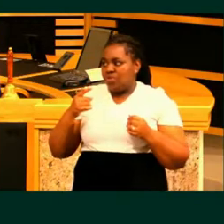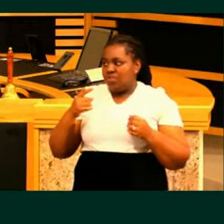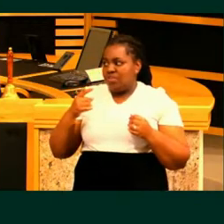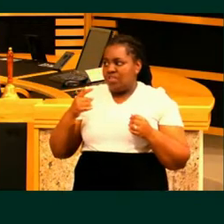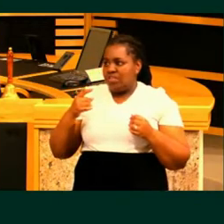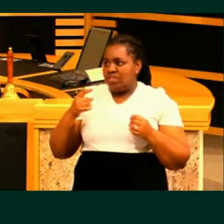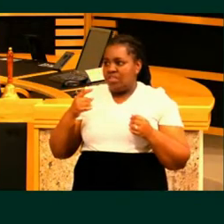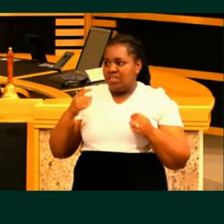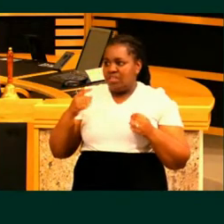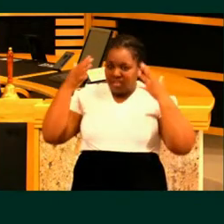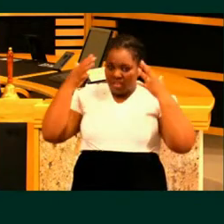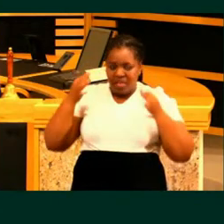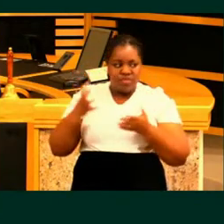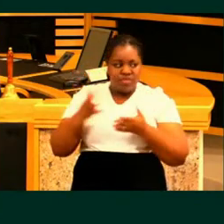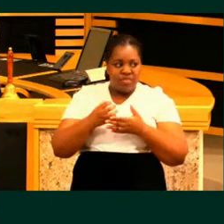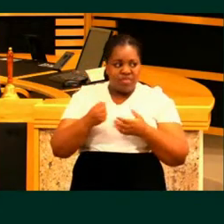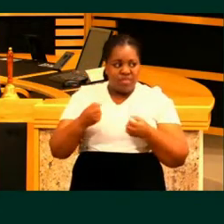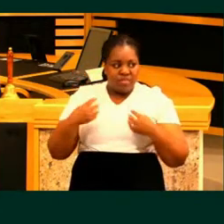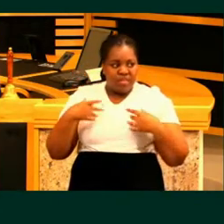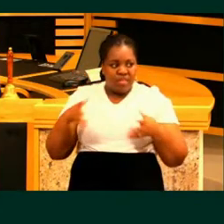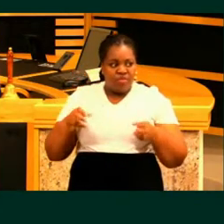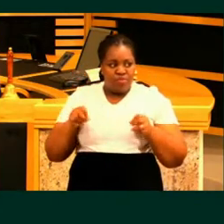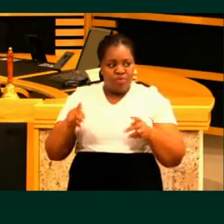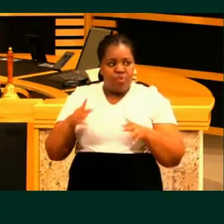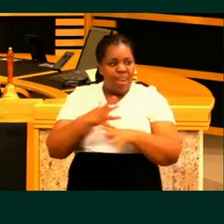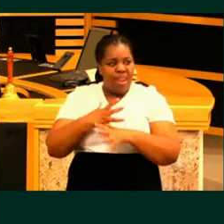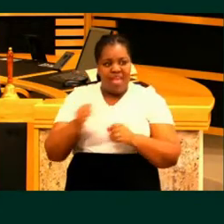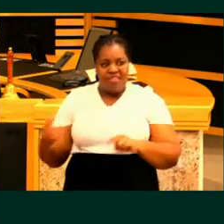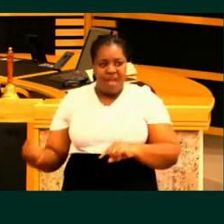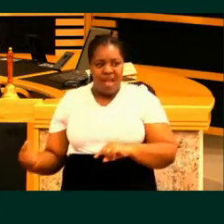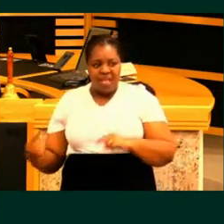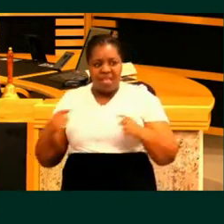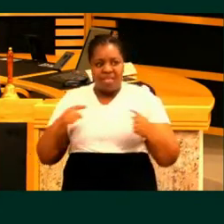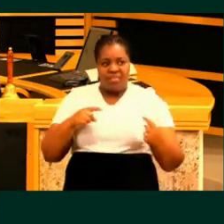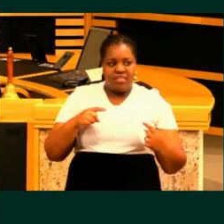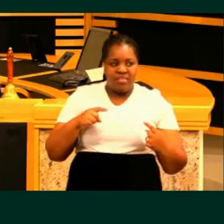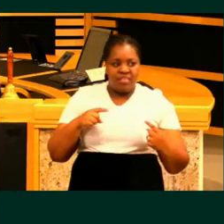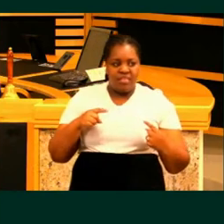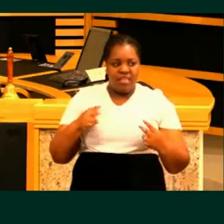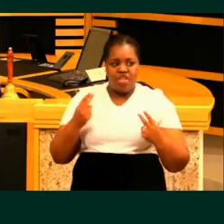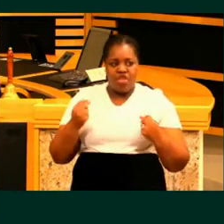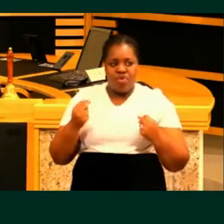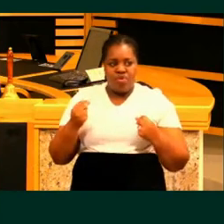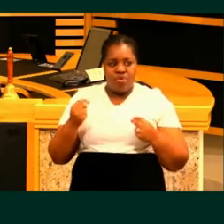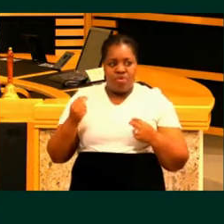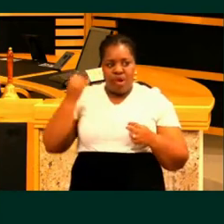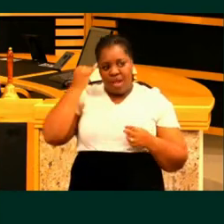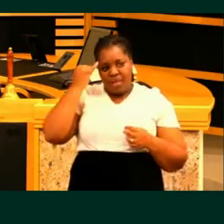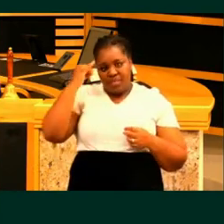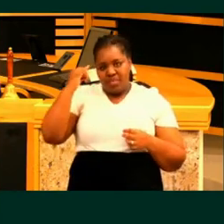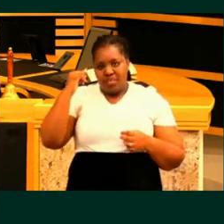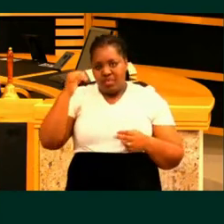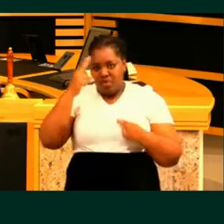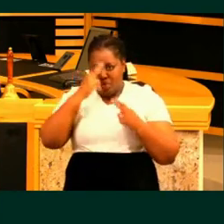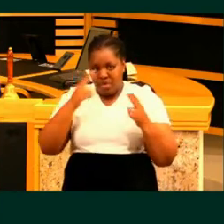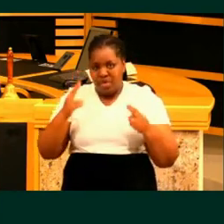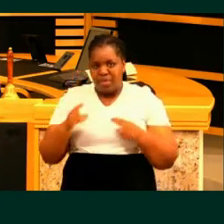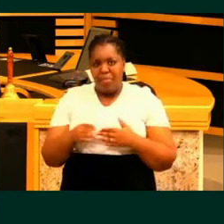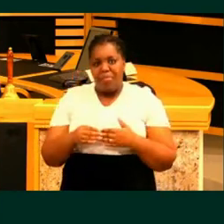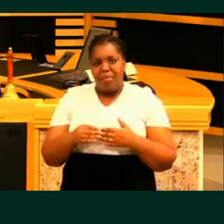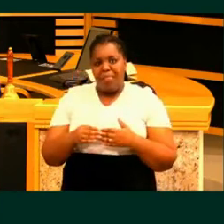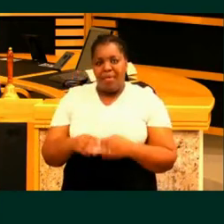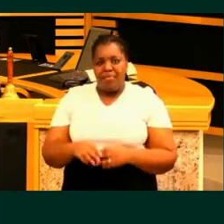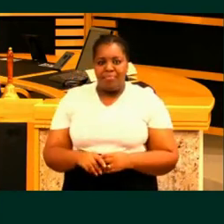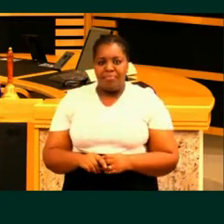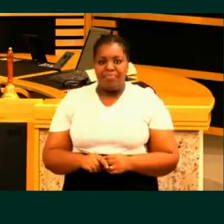matter we never against I new ideas and and honorable member around this